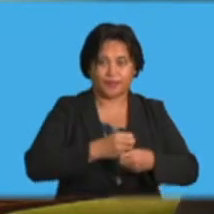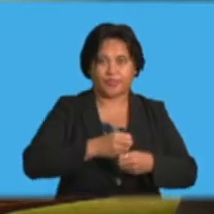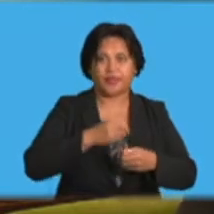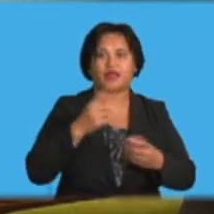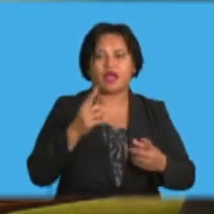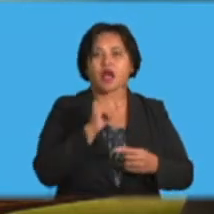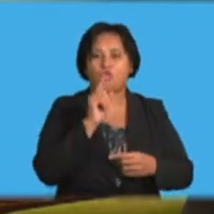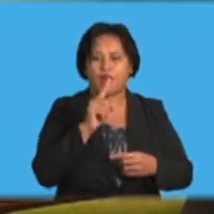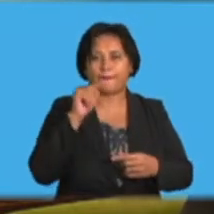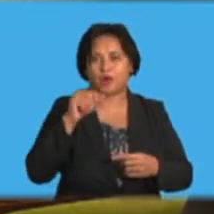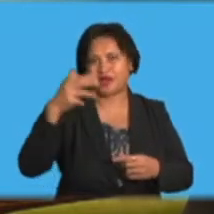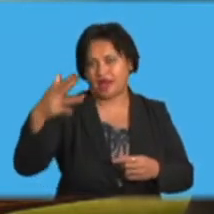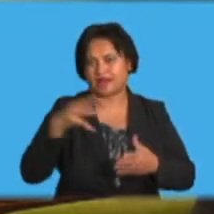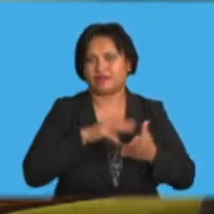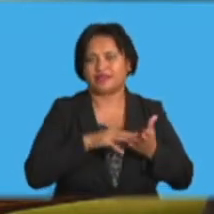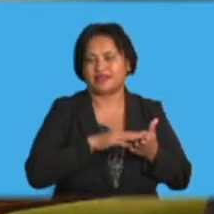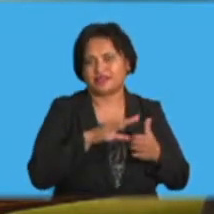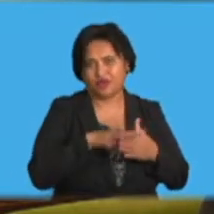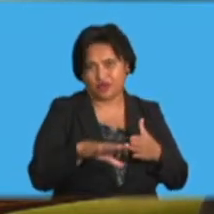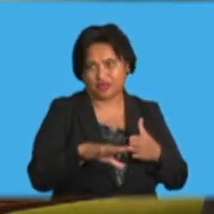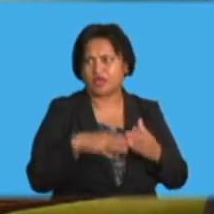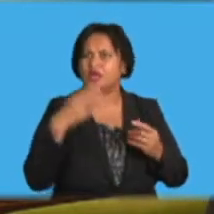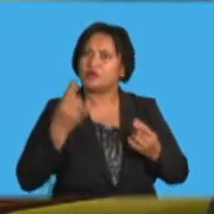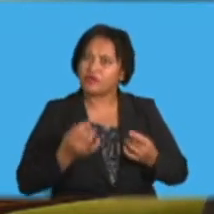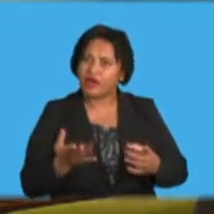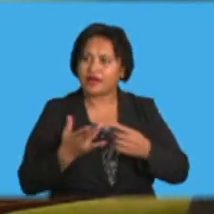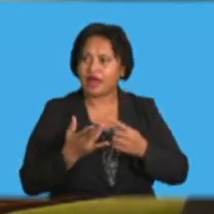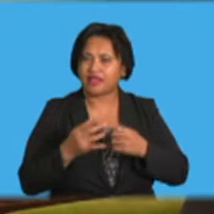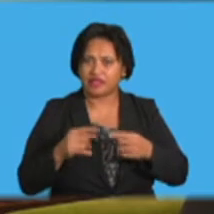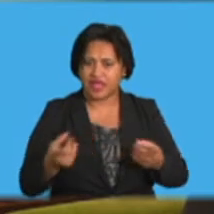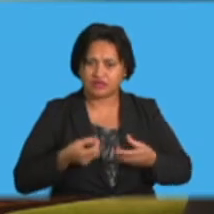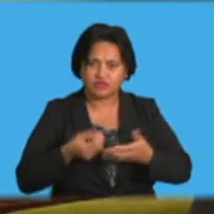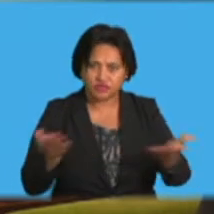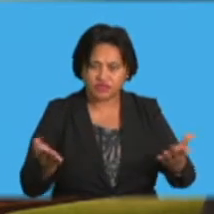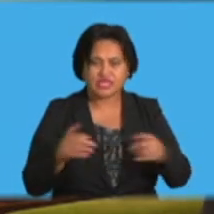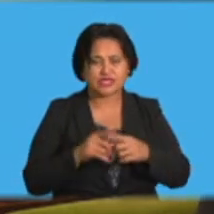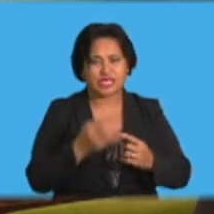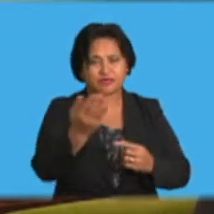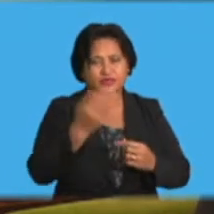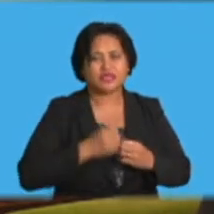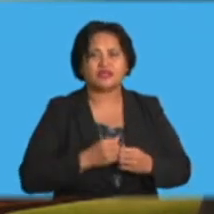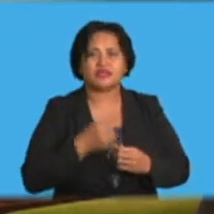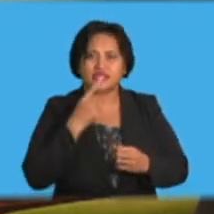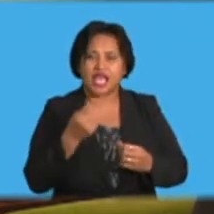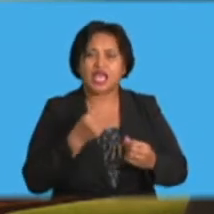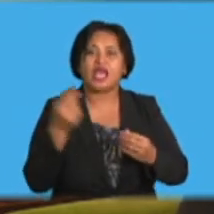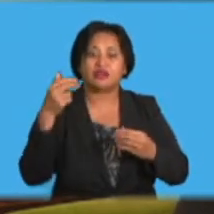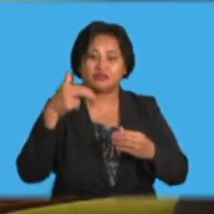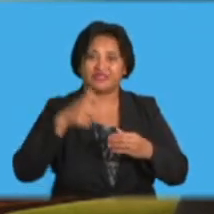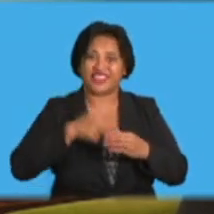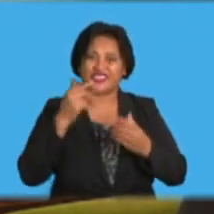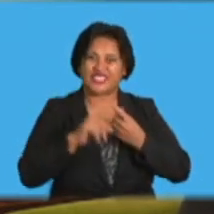$1.9 million, Madam Speaker. Of course, there were other things provided, as highlighted by Honourable Samisoni. We also gave kerosene stoves,